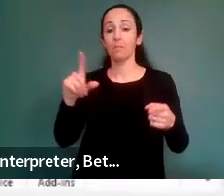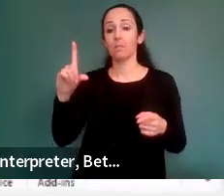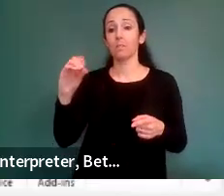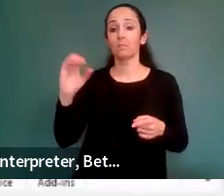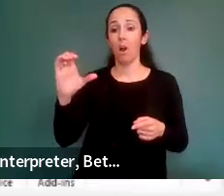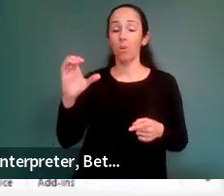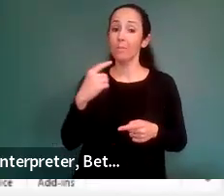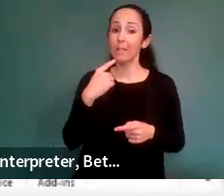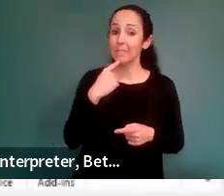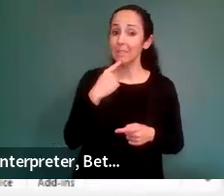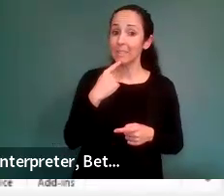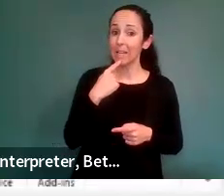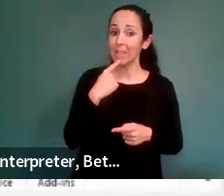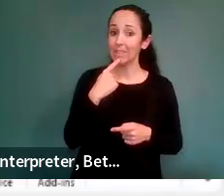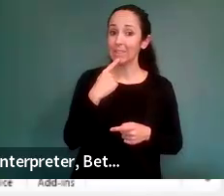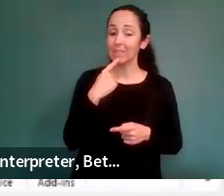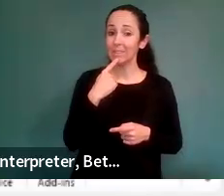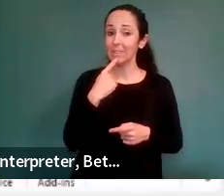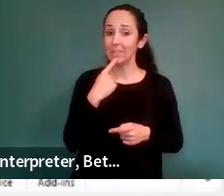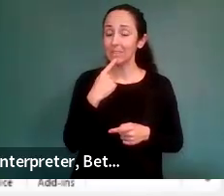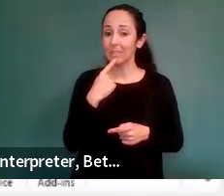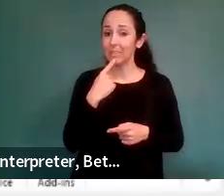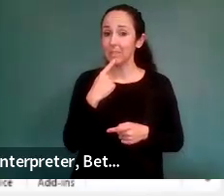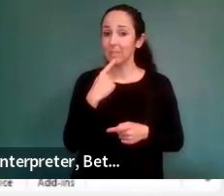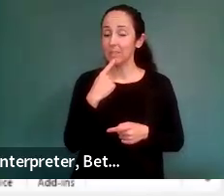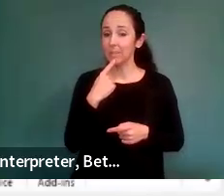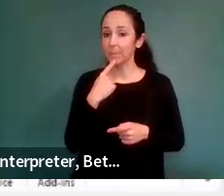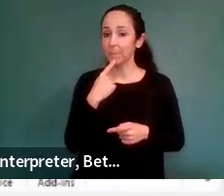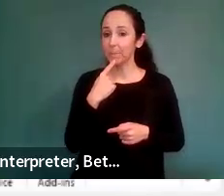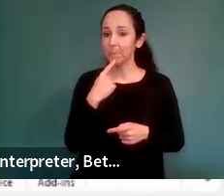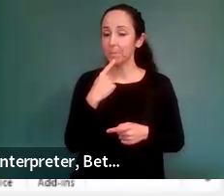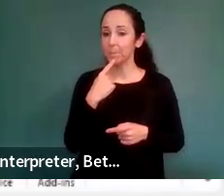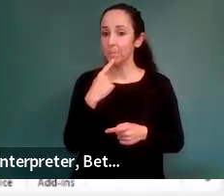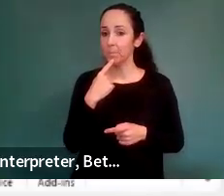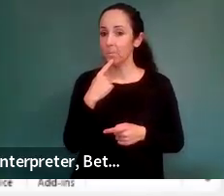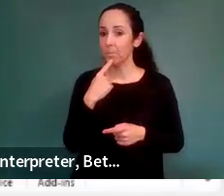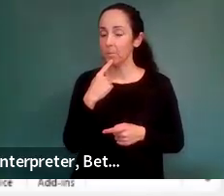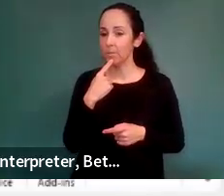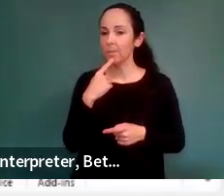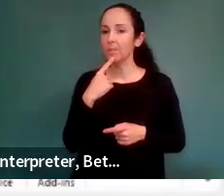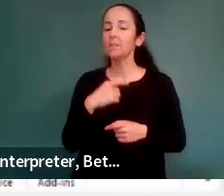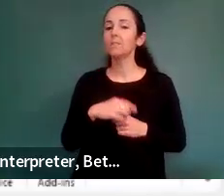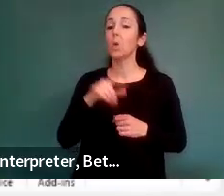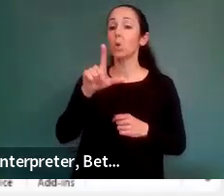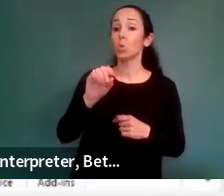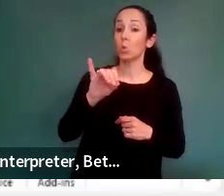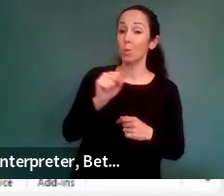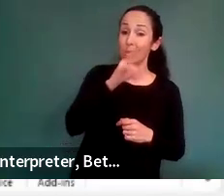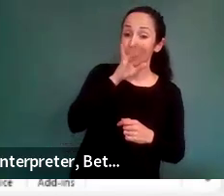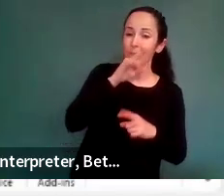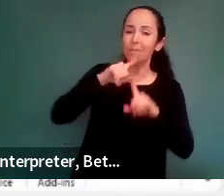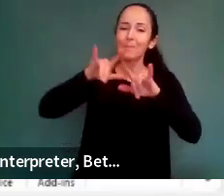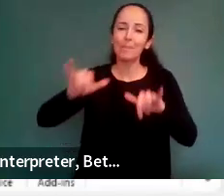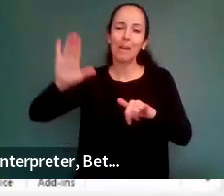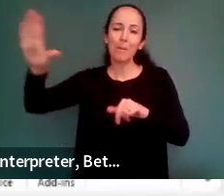says Sarah syllabus. What did you? From Sarah Parker, is Durciel's mod everyone, yes, the speed